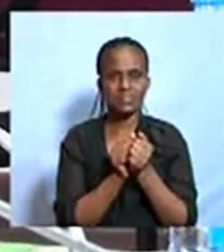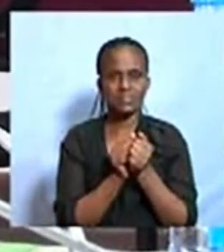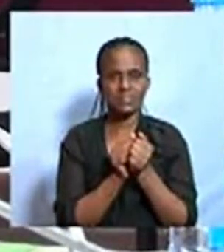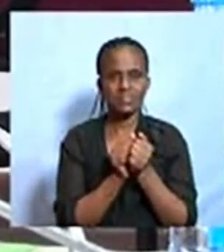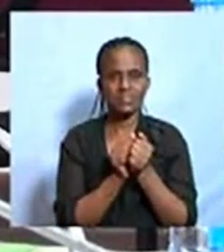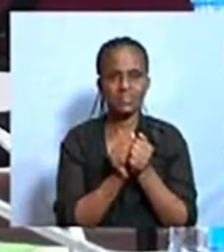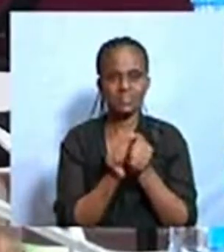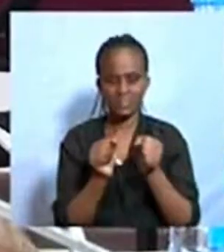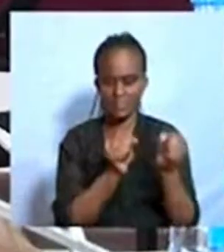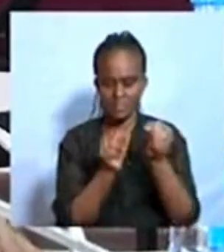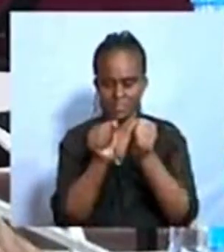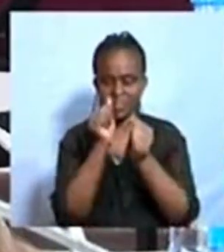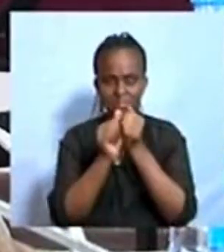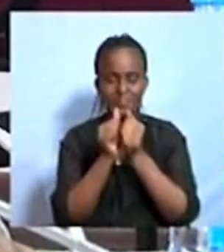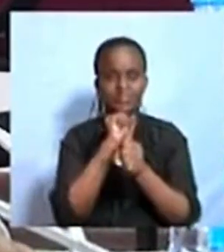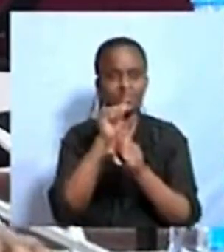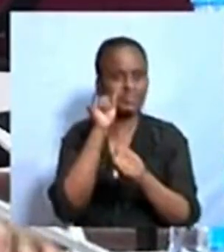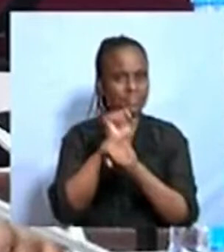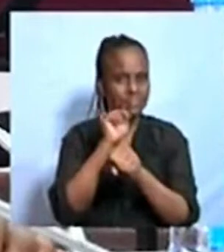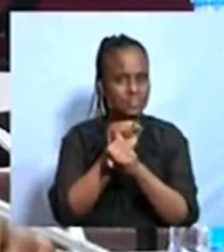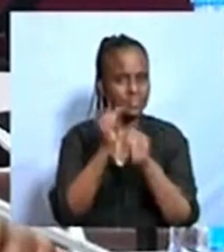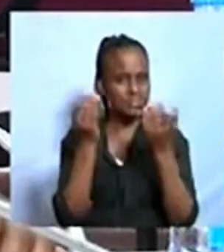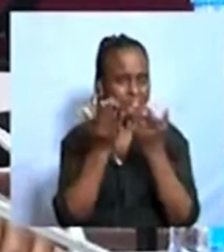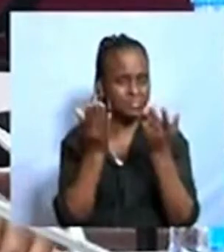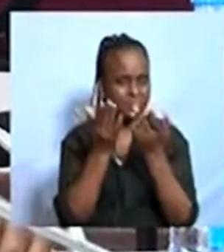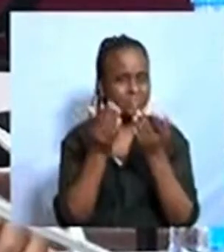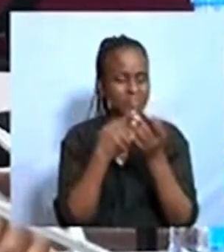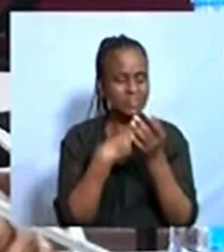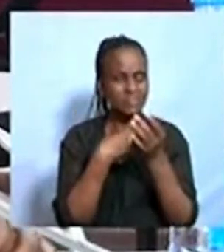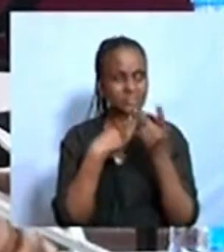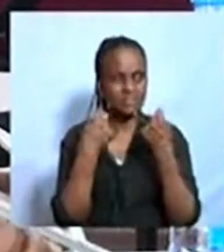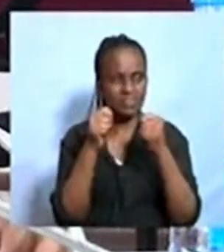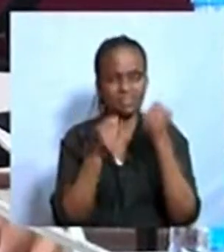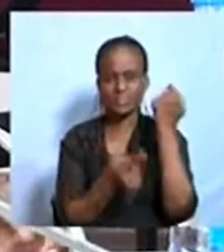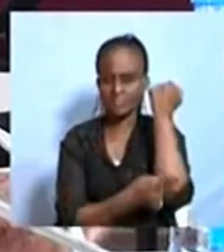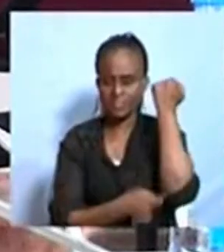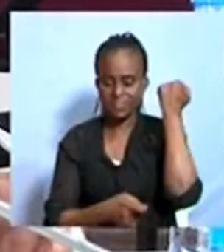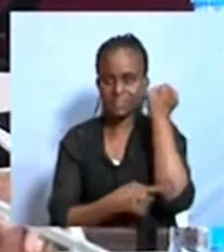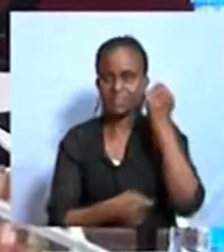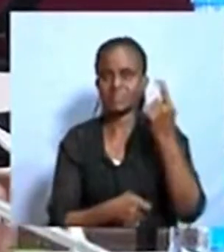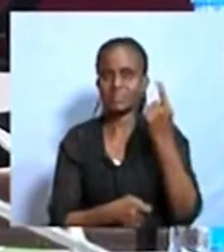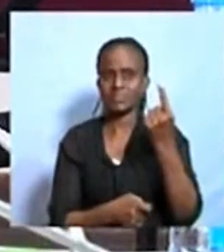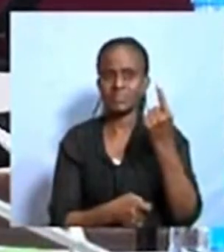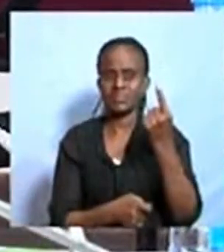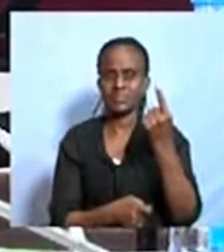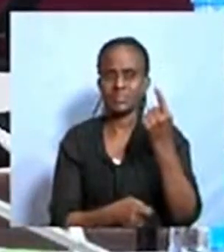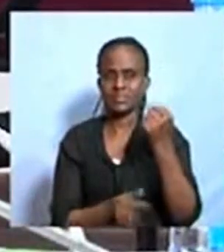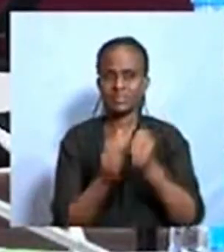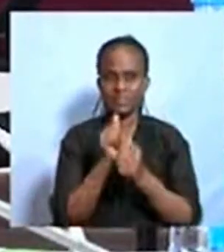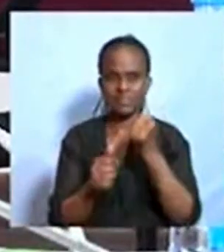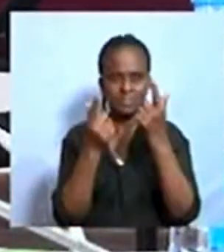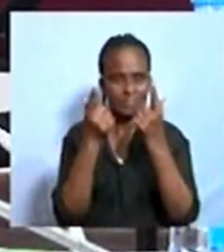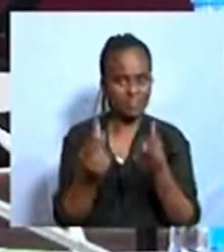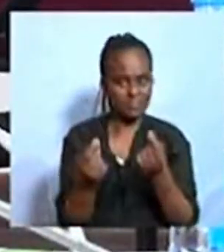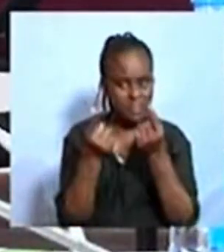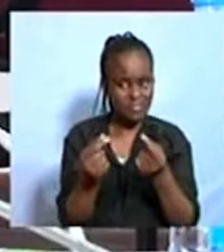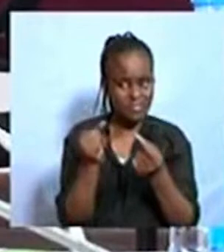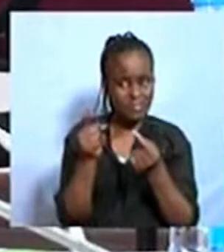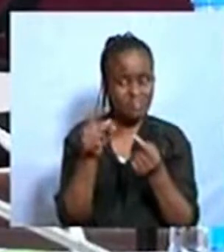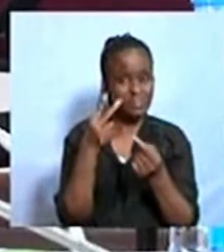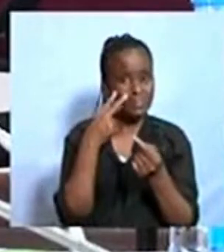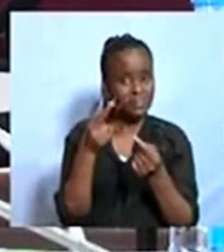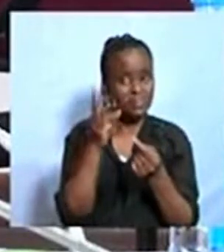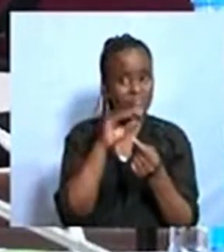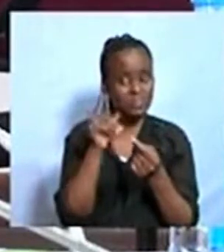a system that is not functional, I'm tempted to think on one that is prominent that all of us, I think, have